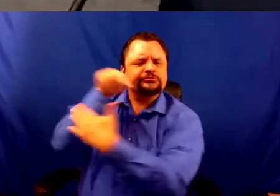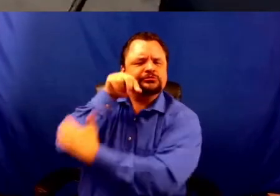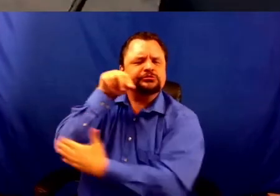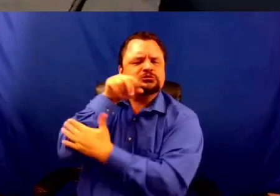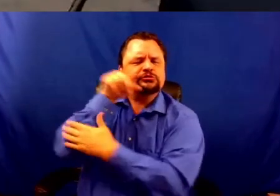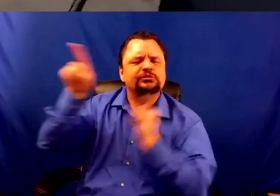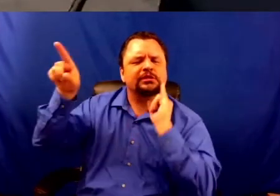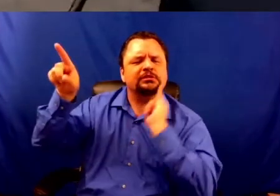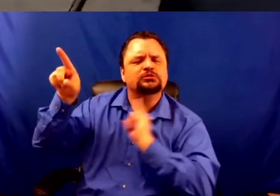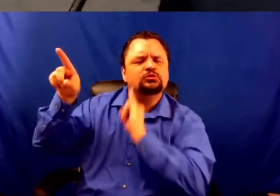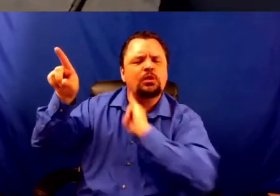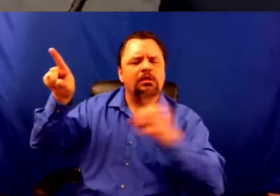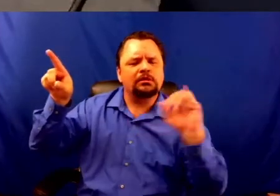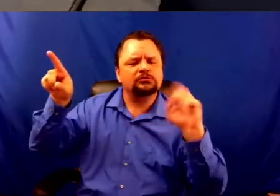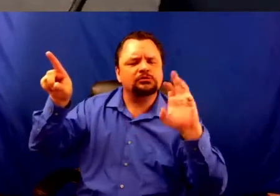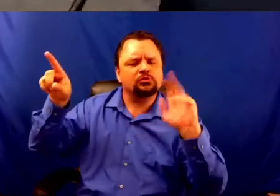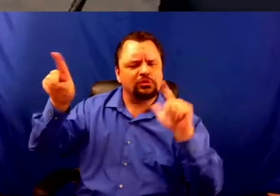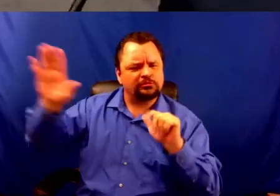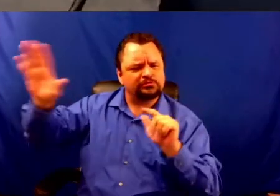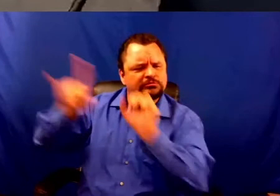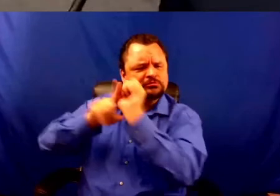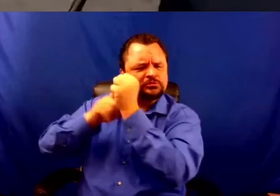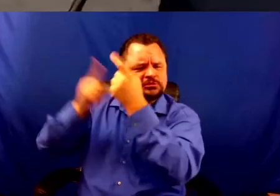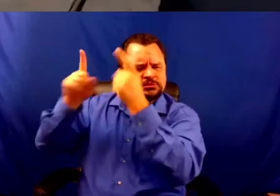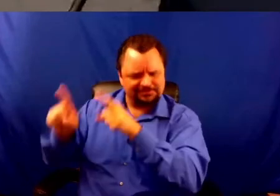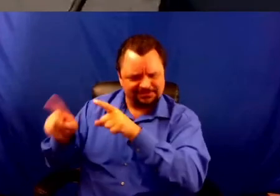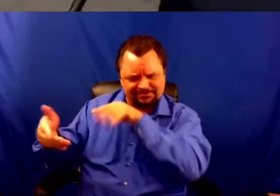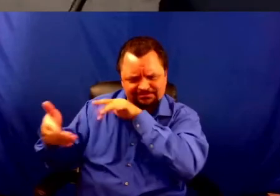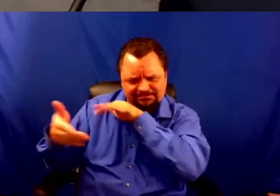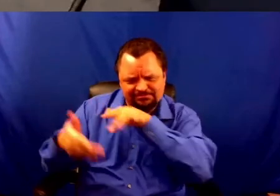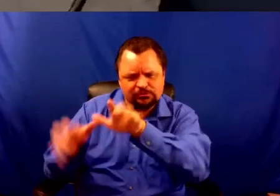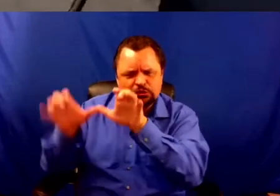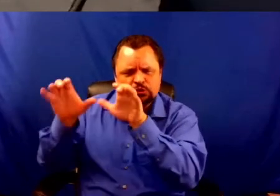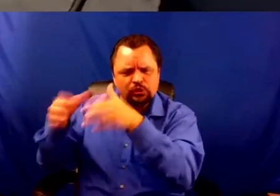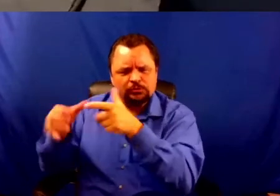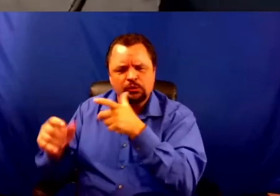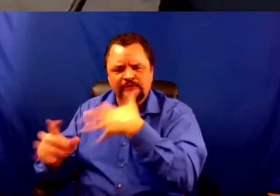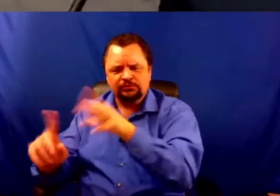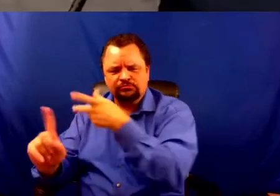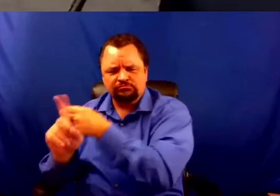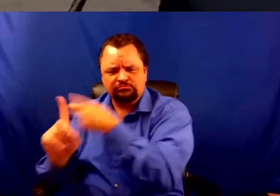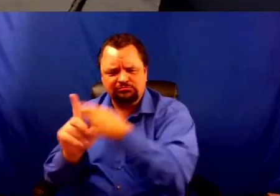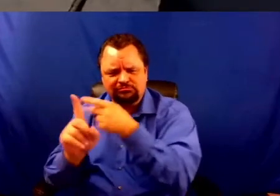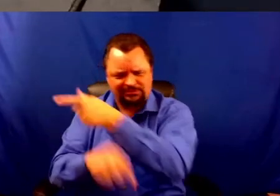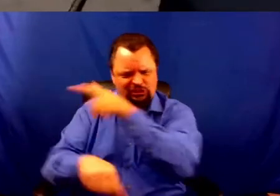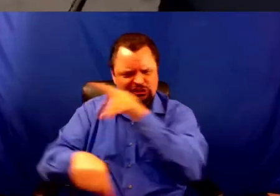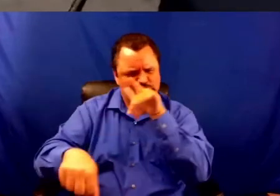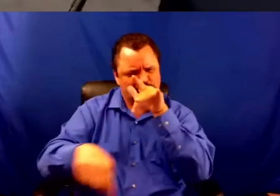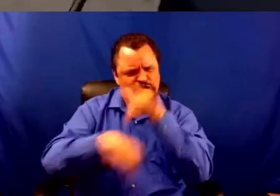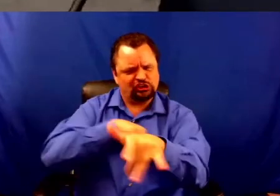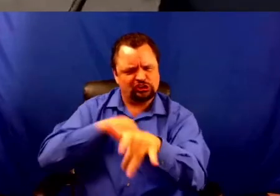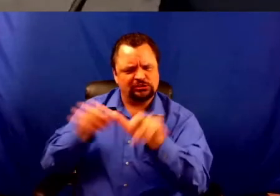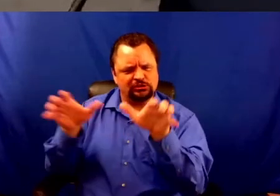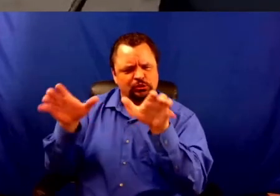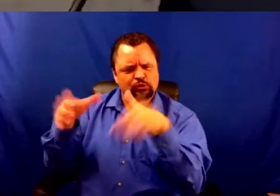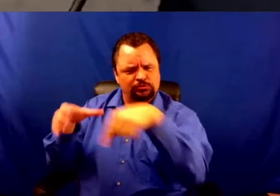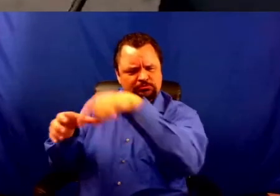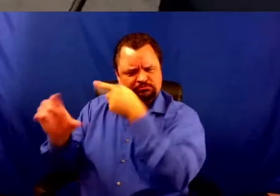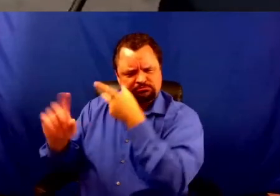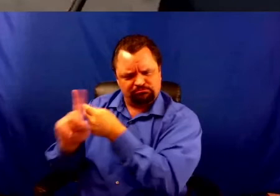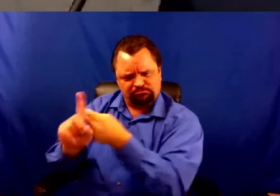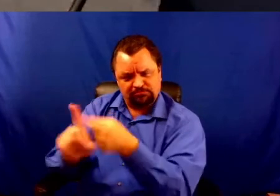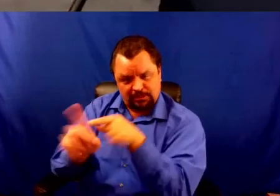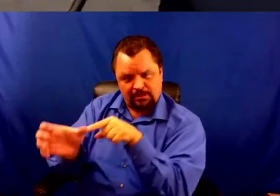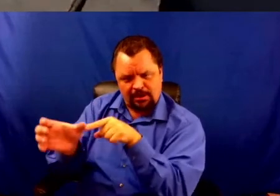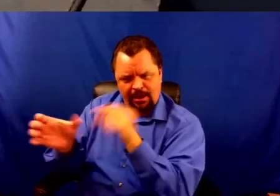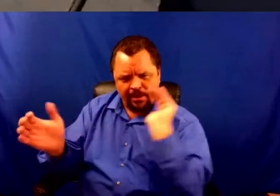what happened in Israel, because they had a portion of their population that was vaccinated early.